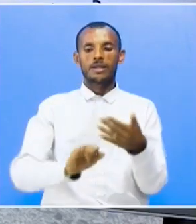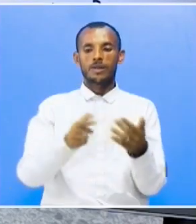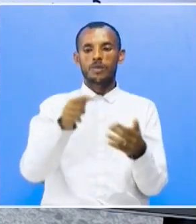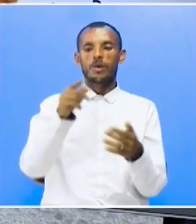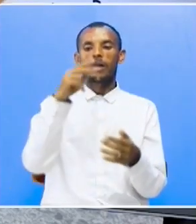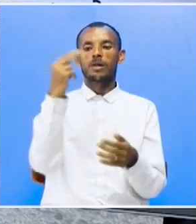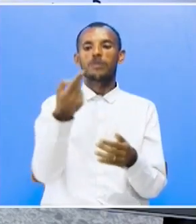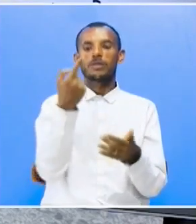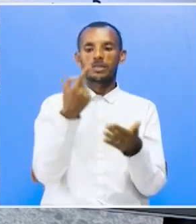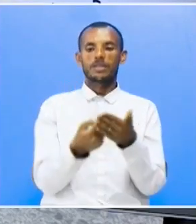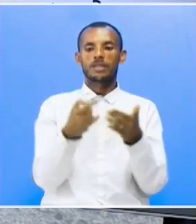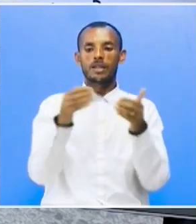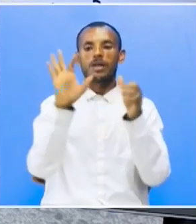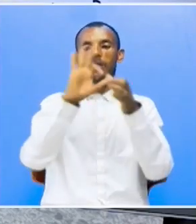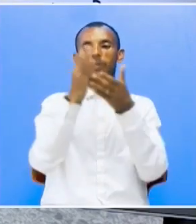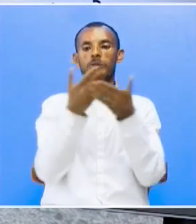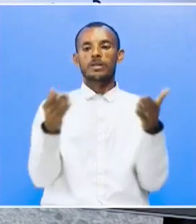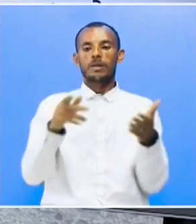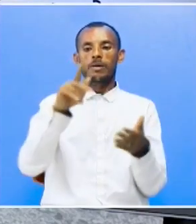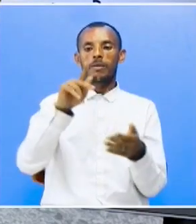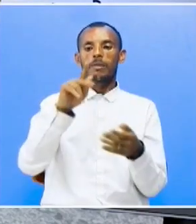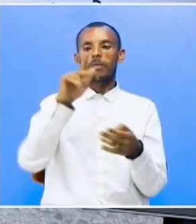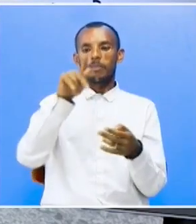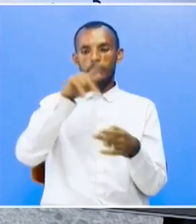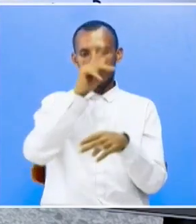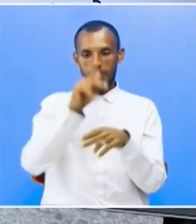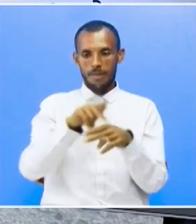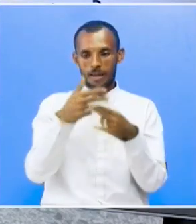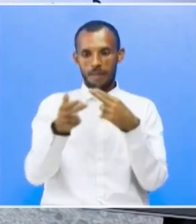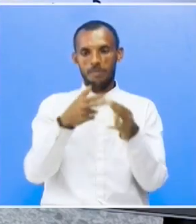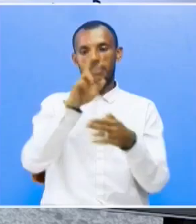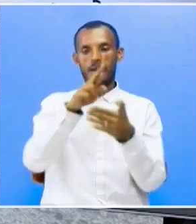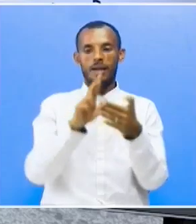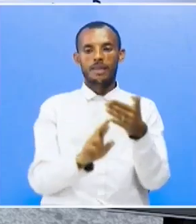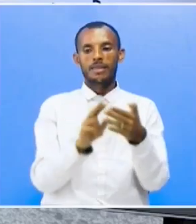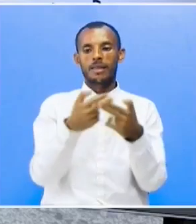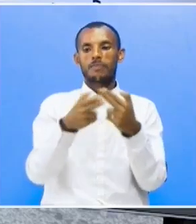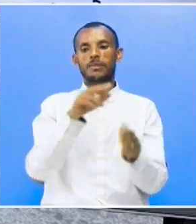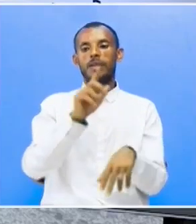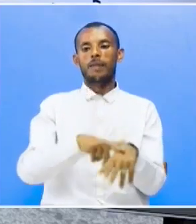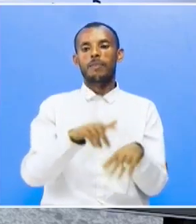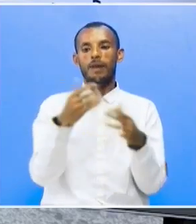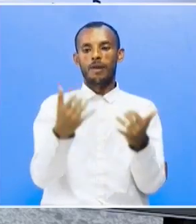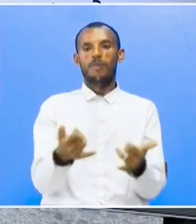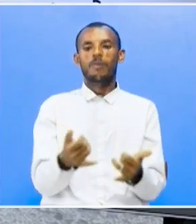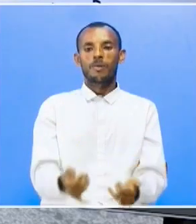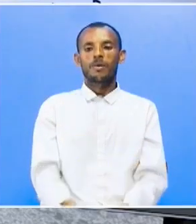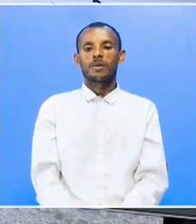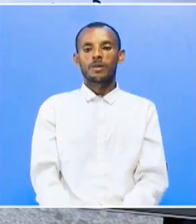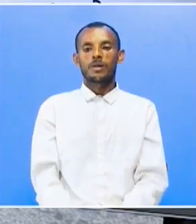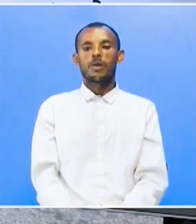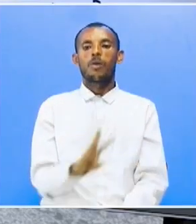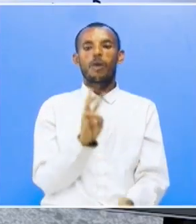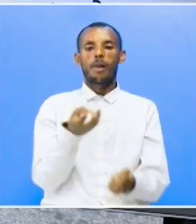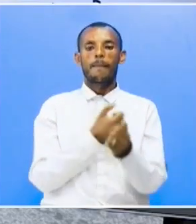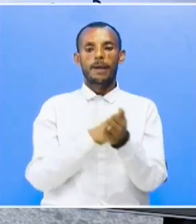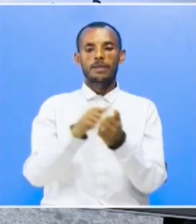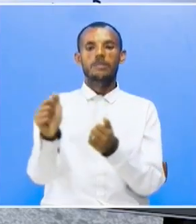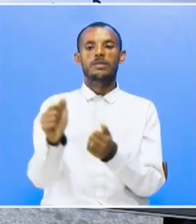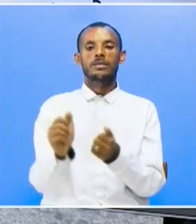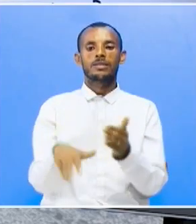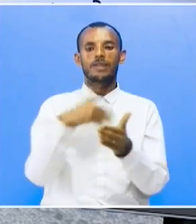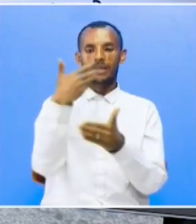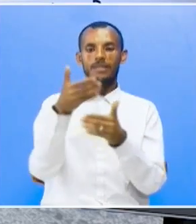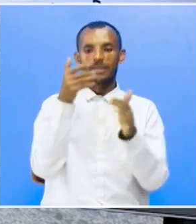can use this equation, principal times rate times time. You see. Now, we'll proceed to the